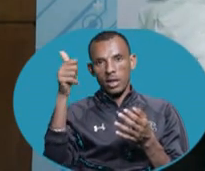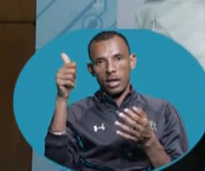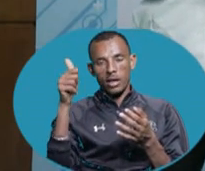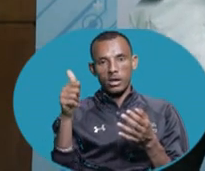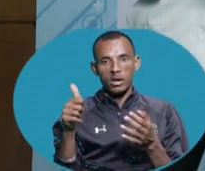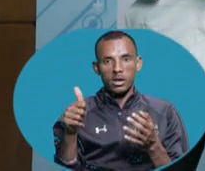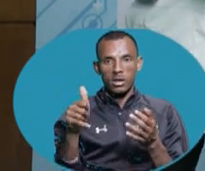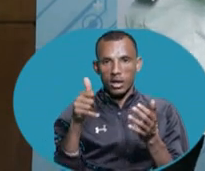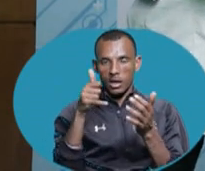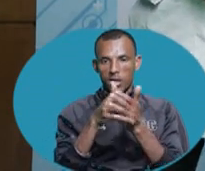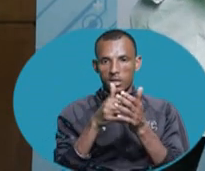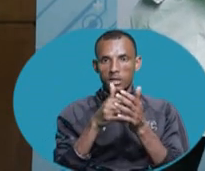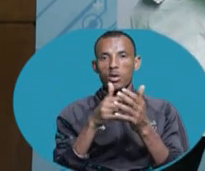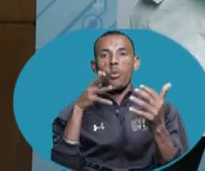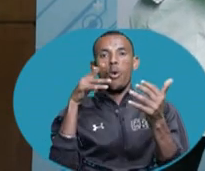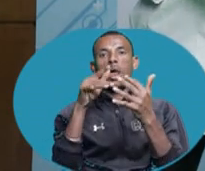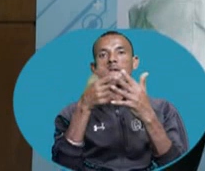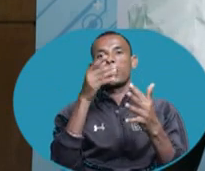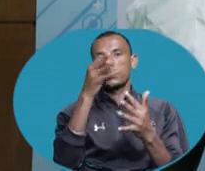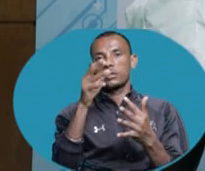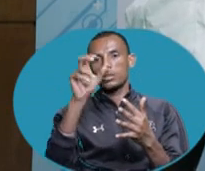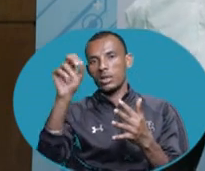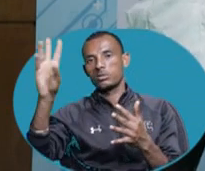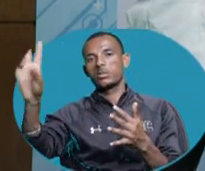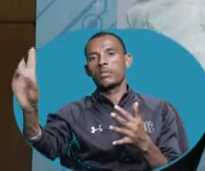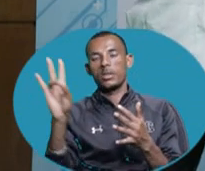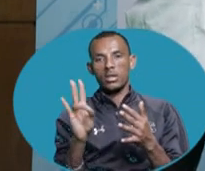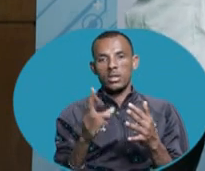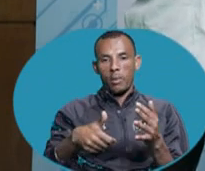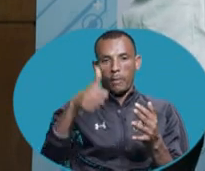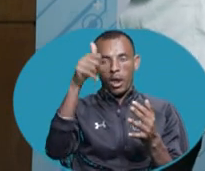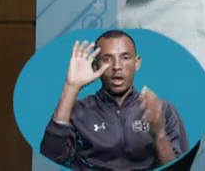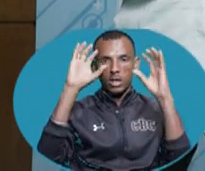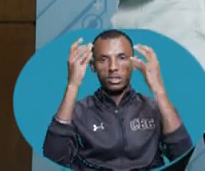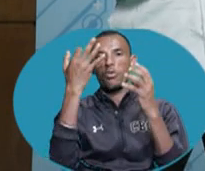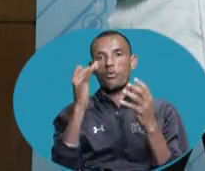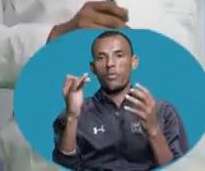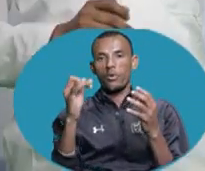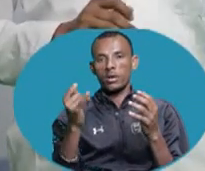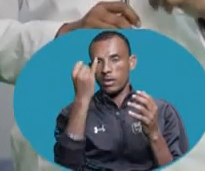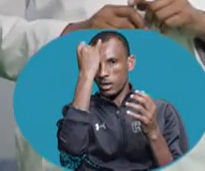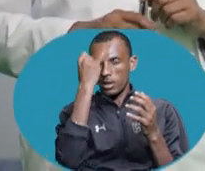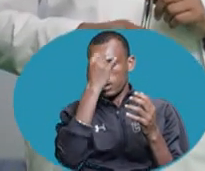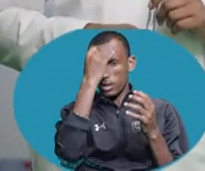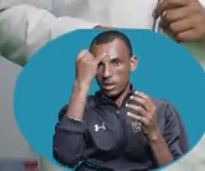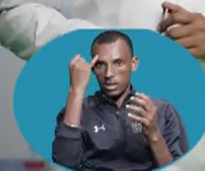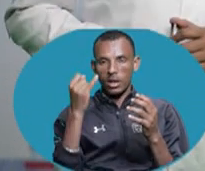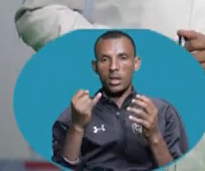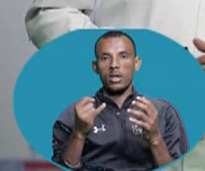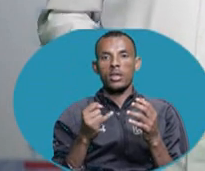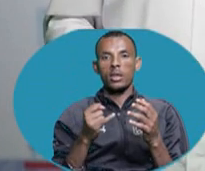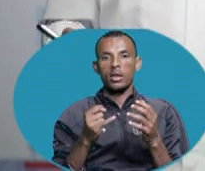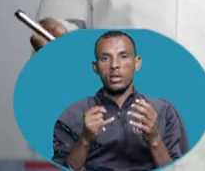started in 1937. The main aggressive of fascist party or the aggressive measure of Benito